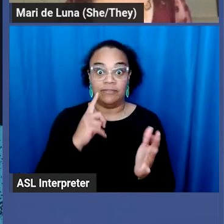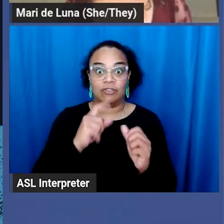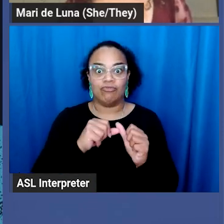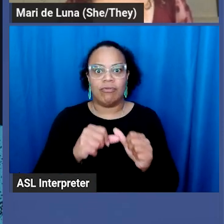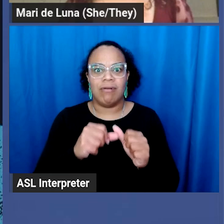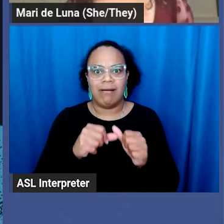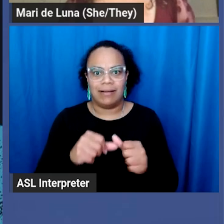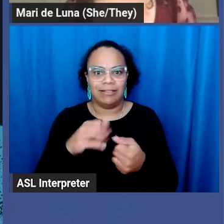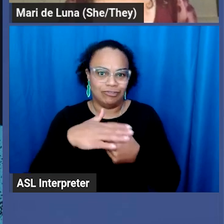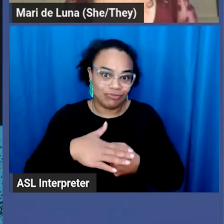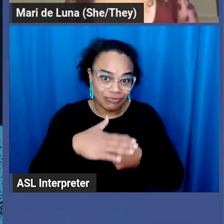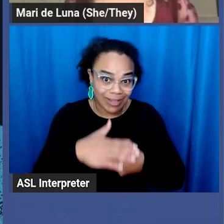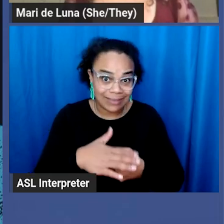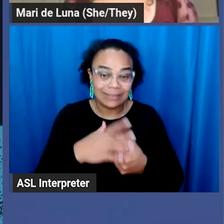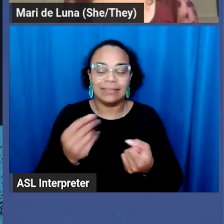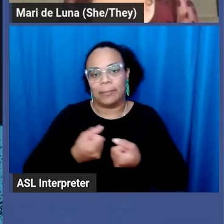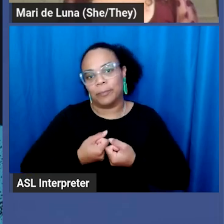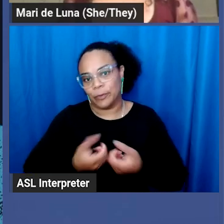and burnout.